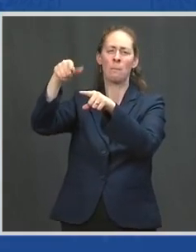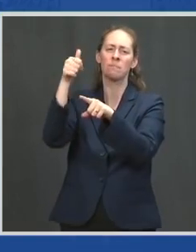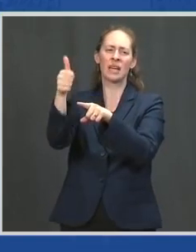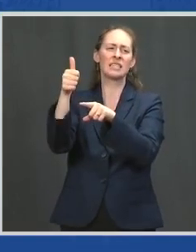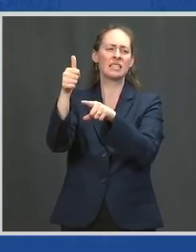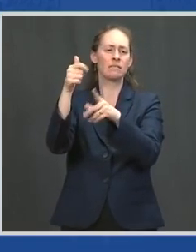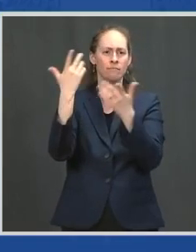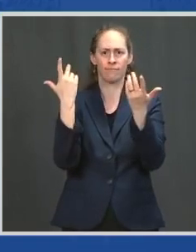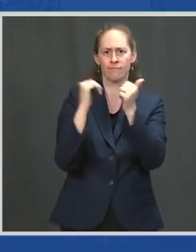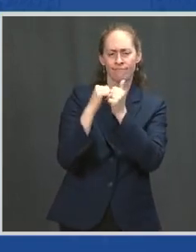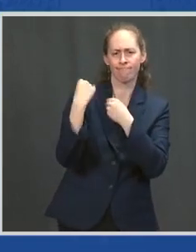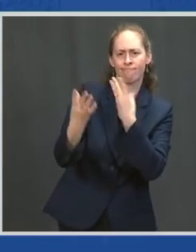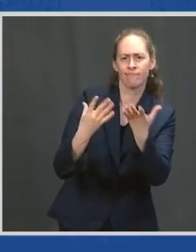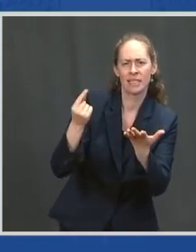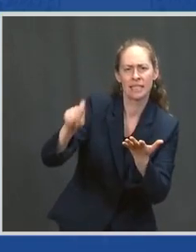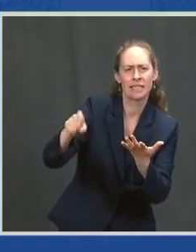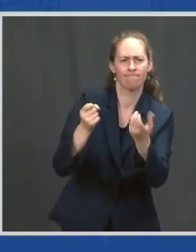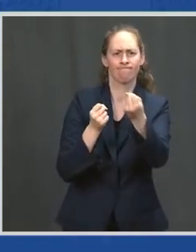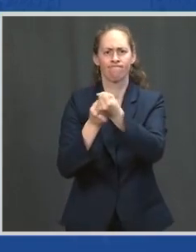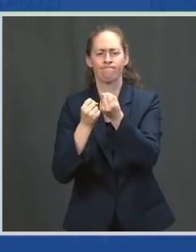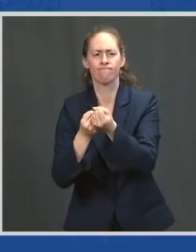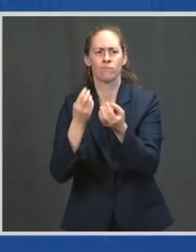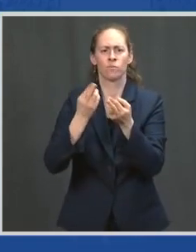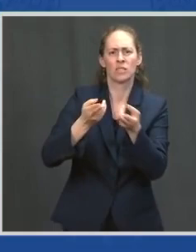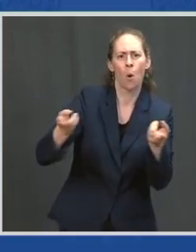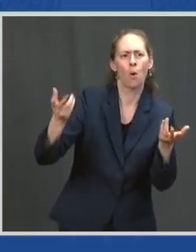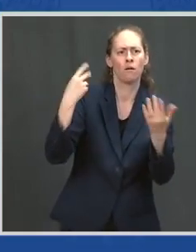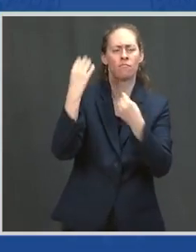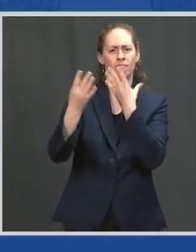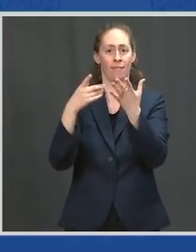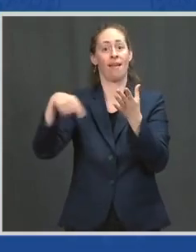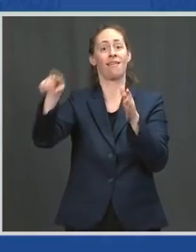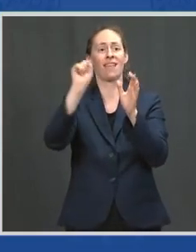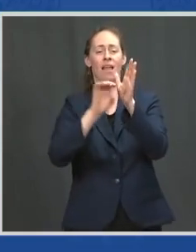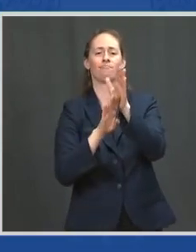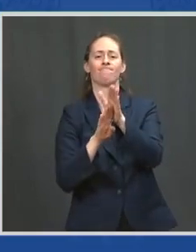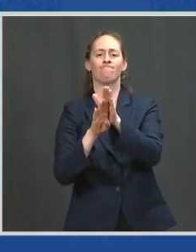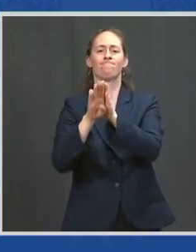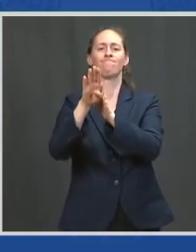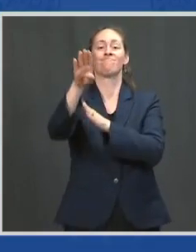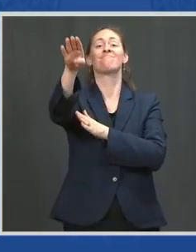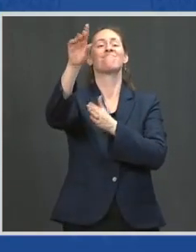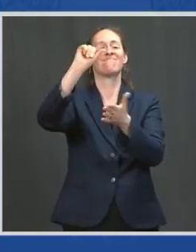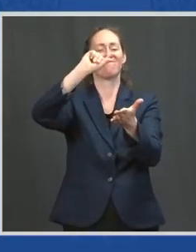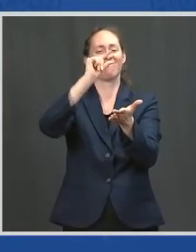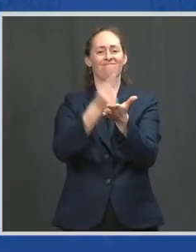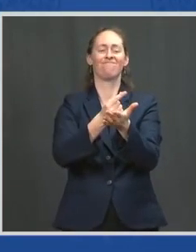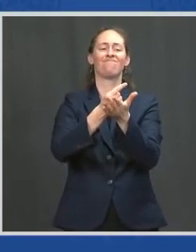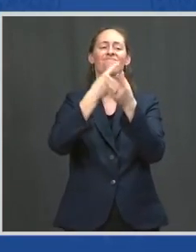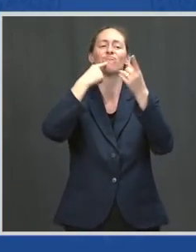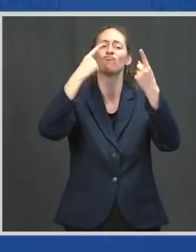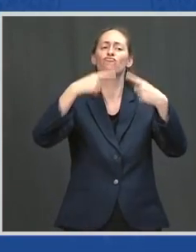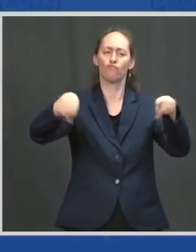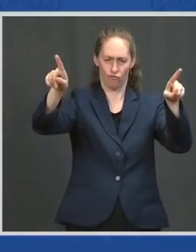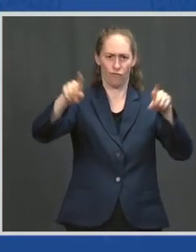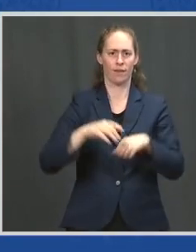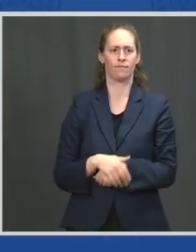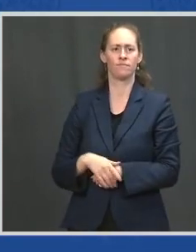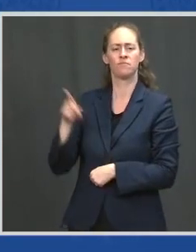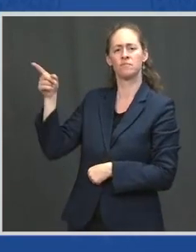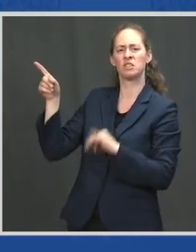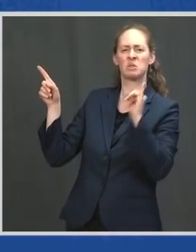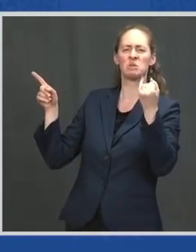resources so that our students can make it across the finish line. Joe knows that. He saw it in